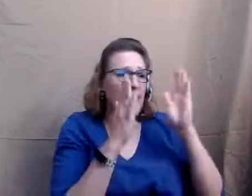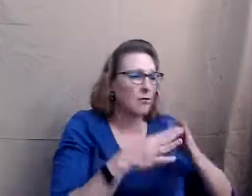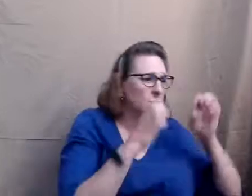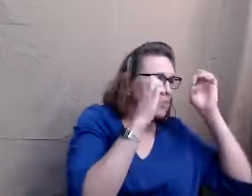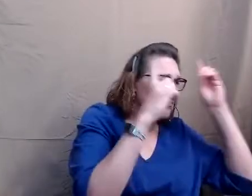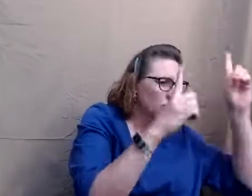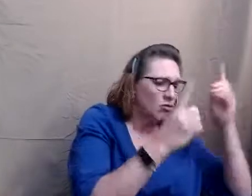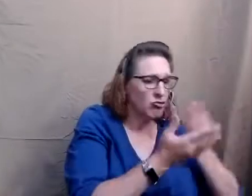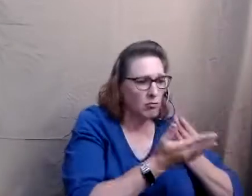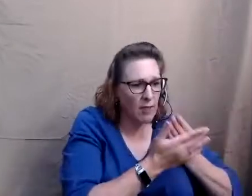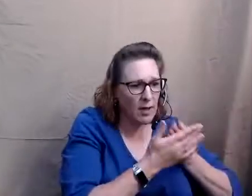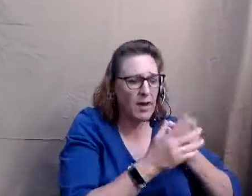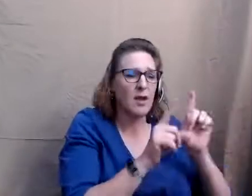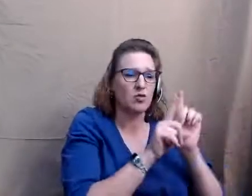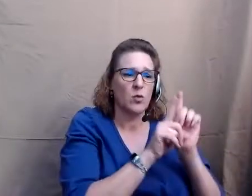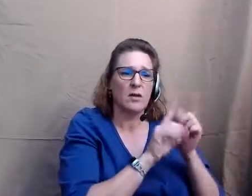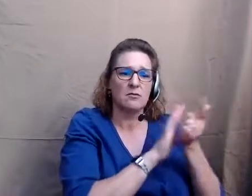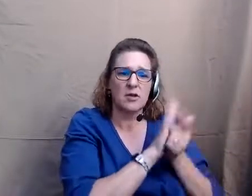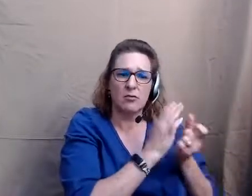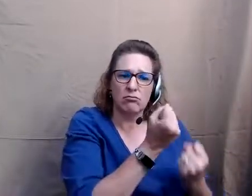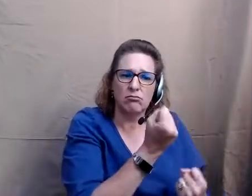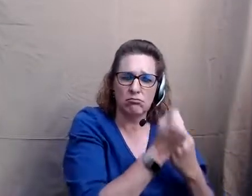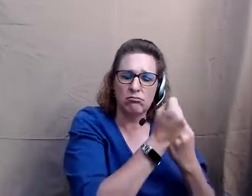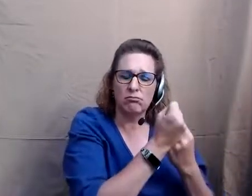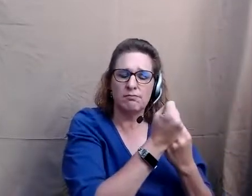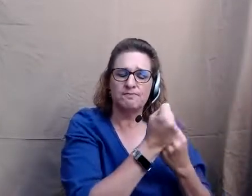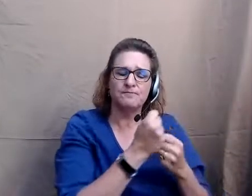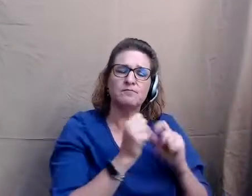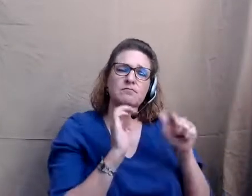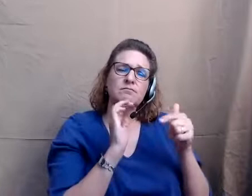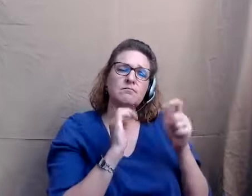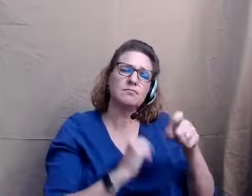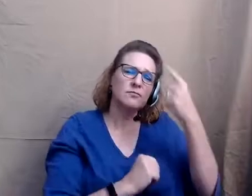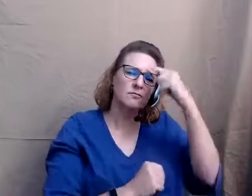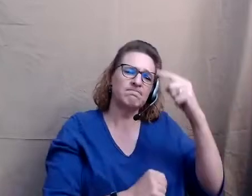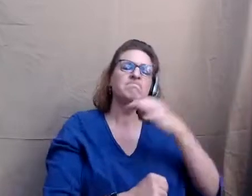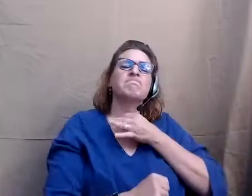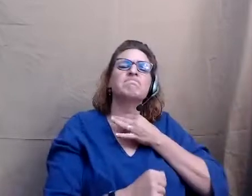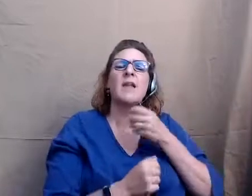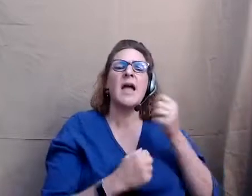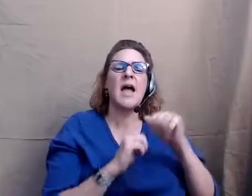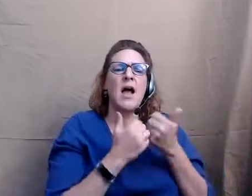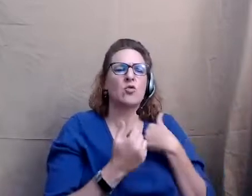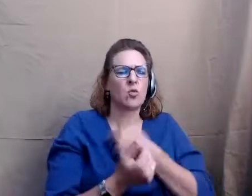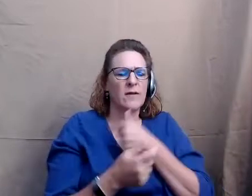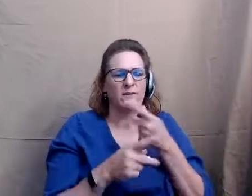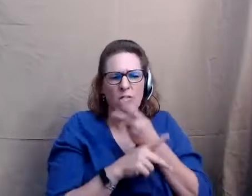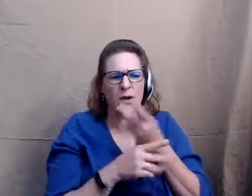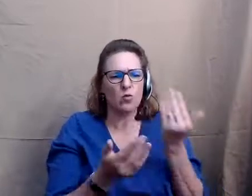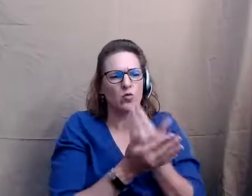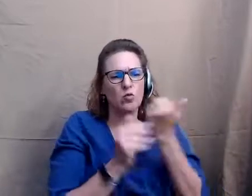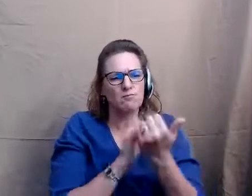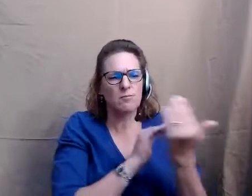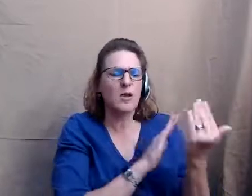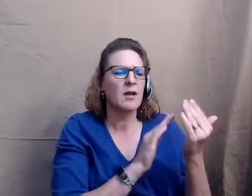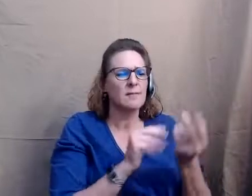resource assistance. The need for this curiosity and willingness to think about new ways has been heightened this year by the focus of the